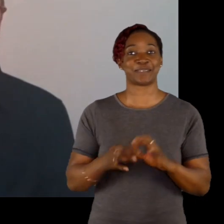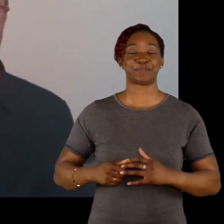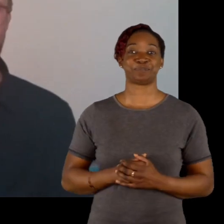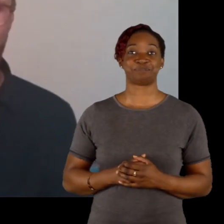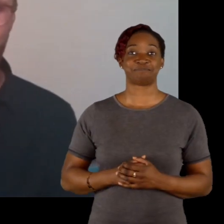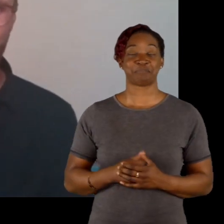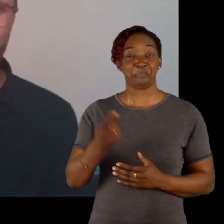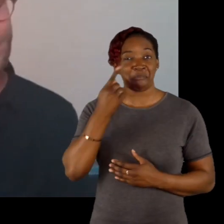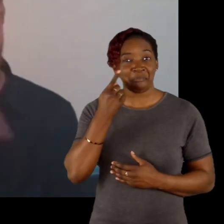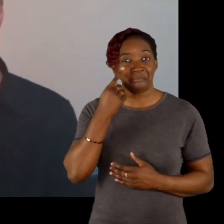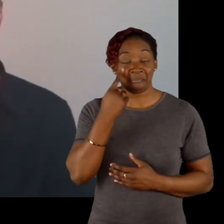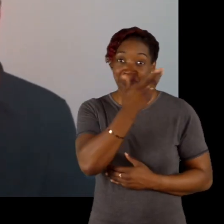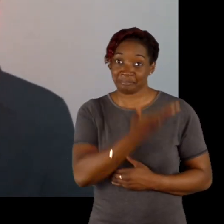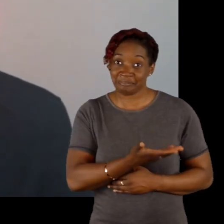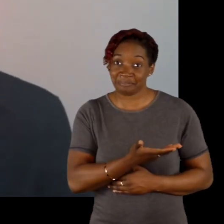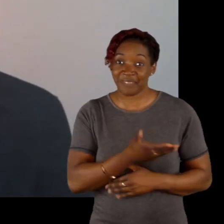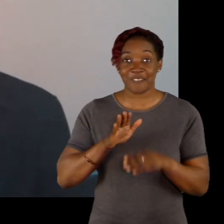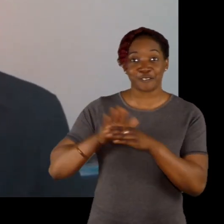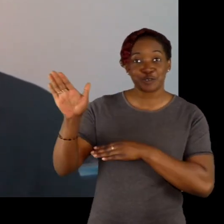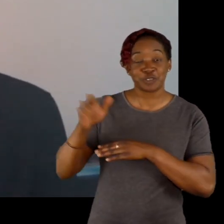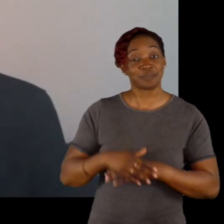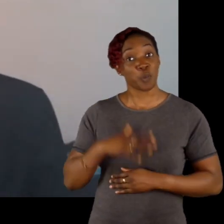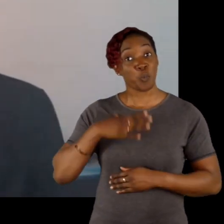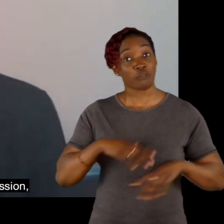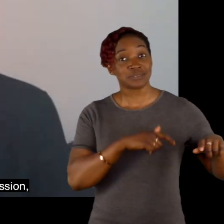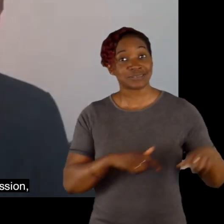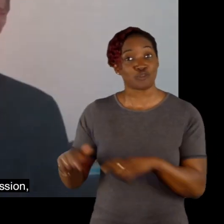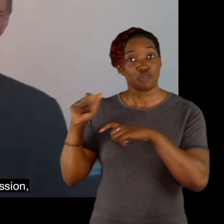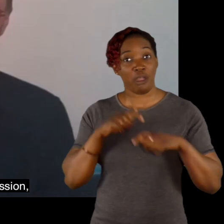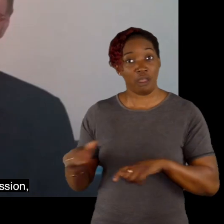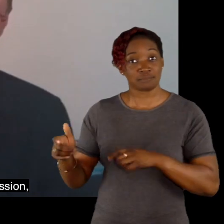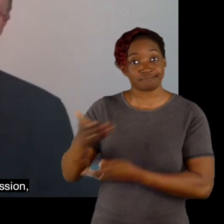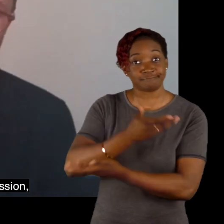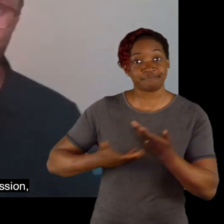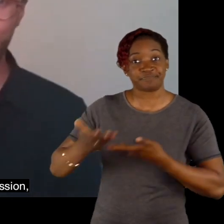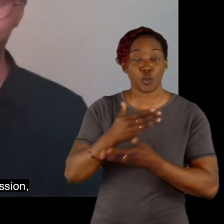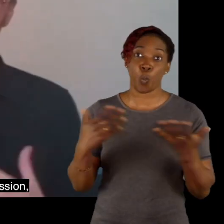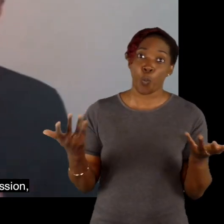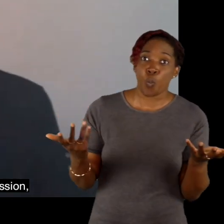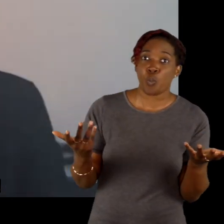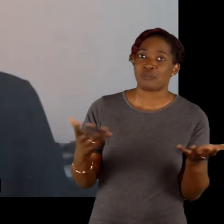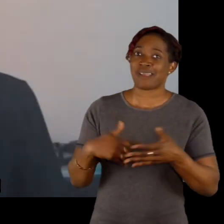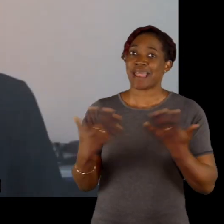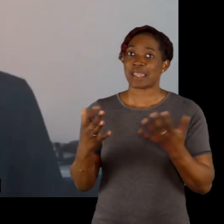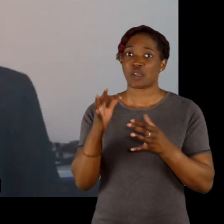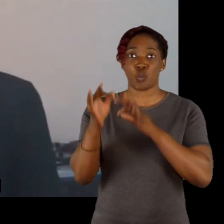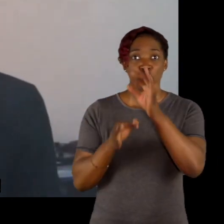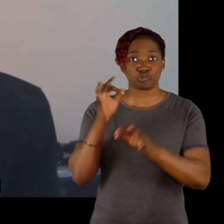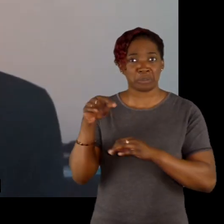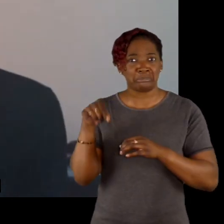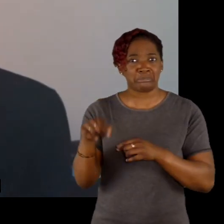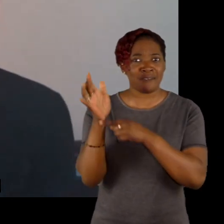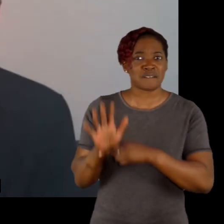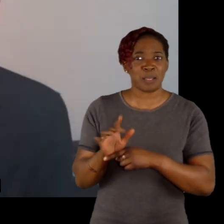together. Keep your eye out for Duncan in the future. If you'd like to continue the discussion, or if you have